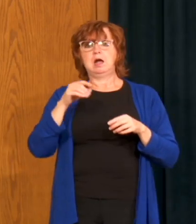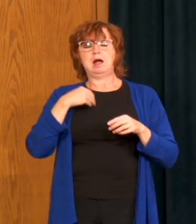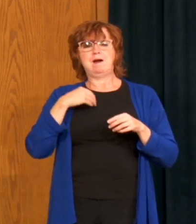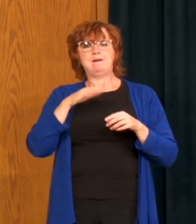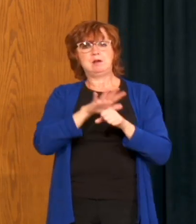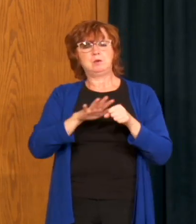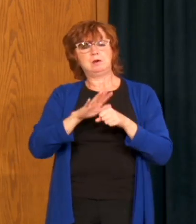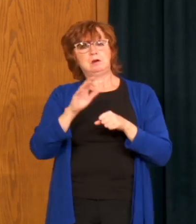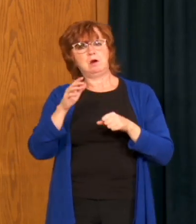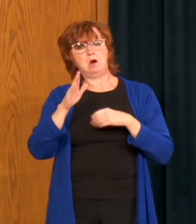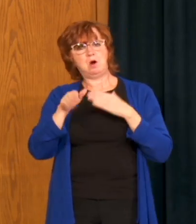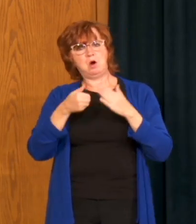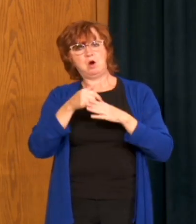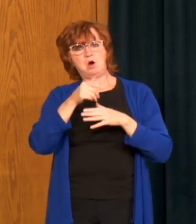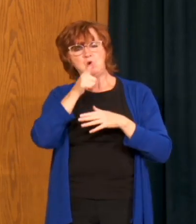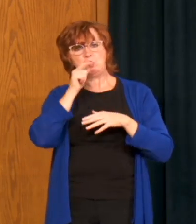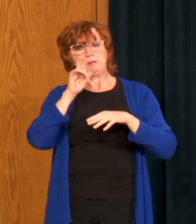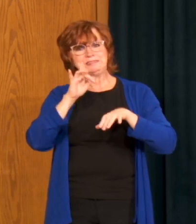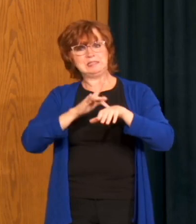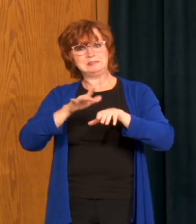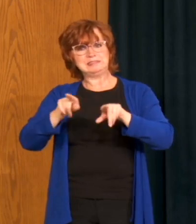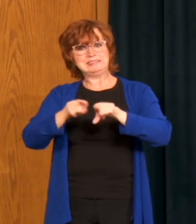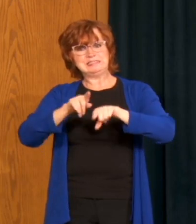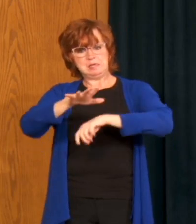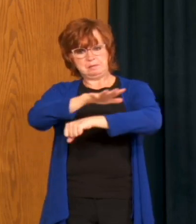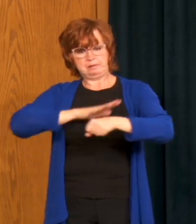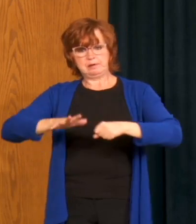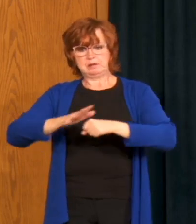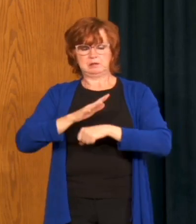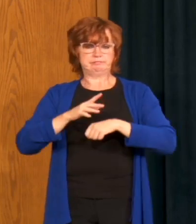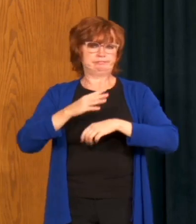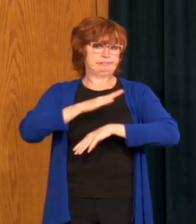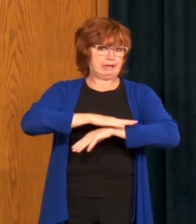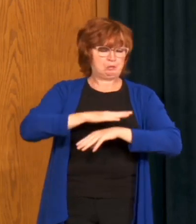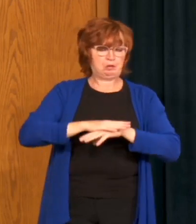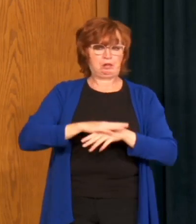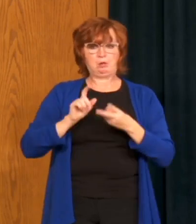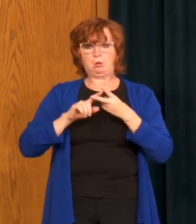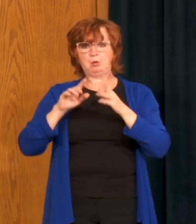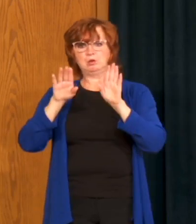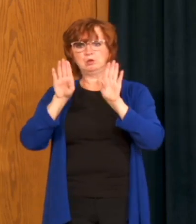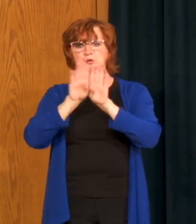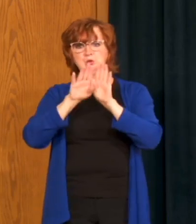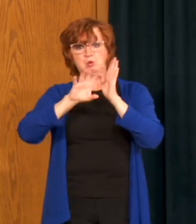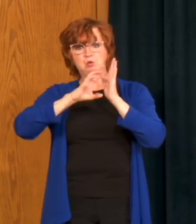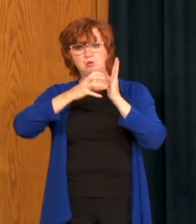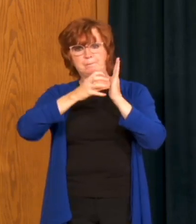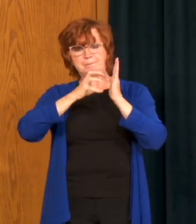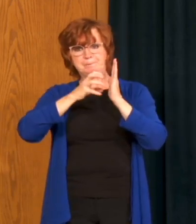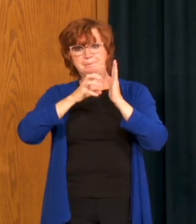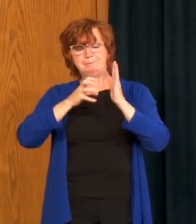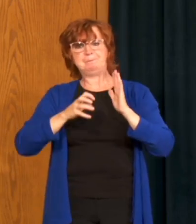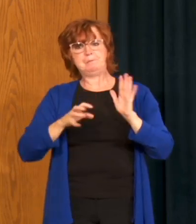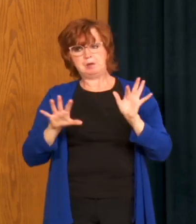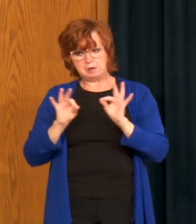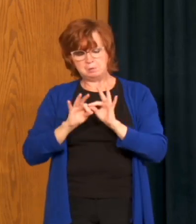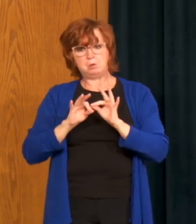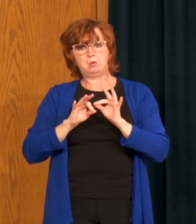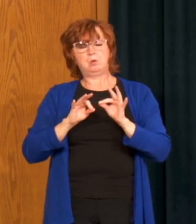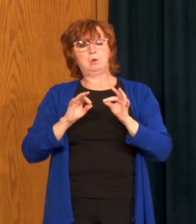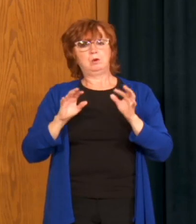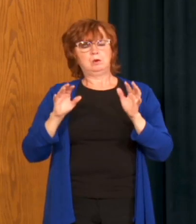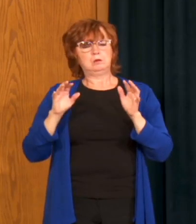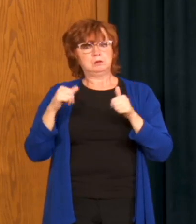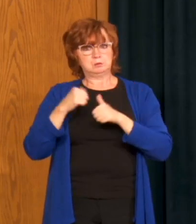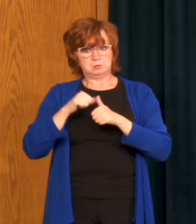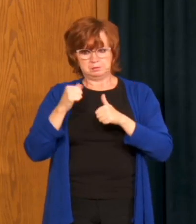or outbreaks. We hope that they will be small, sporadic, we'll be able to overcome them quickly. But I think over the next little while, we need